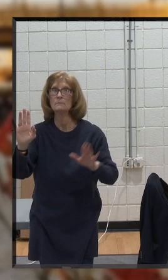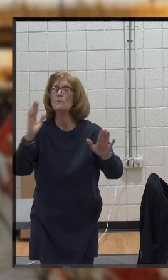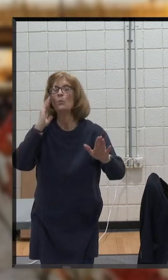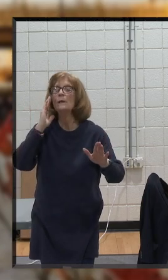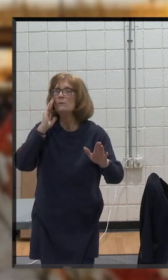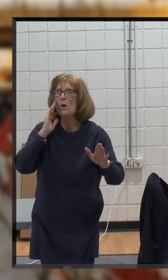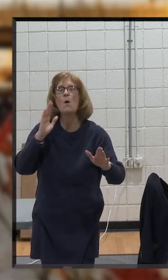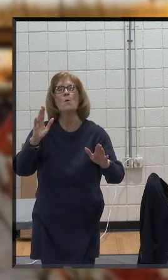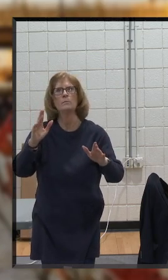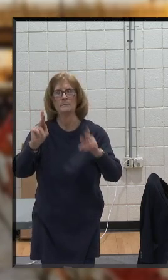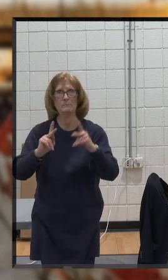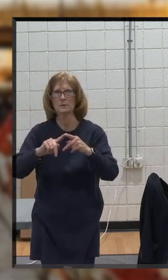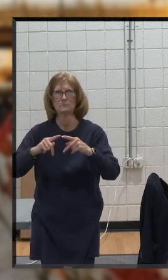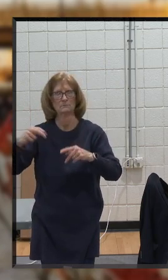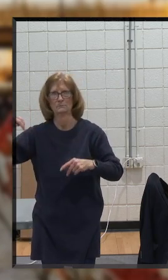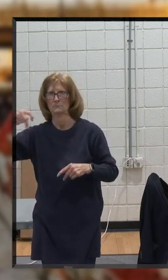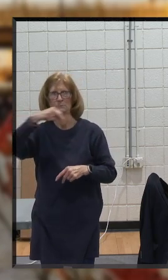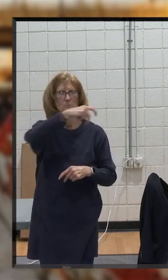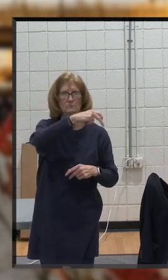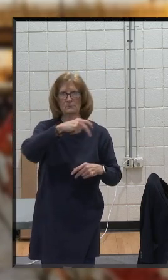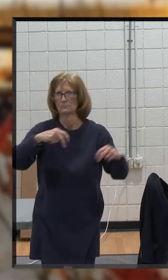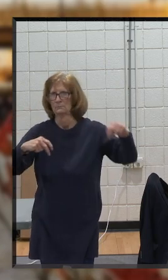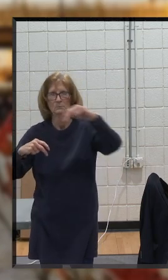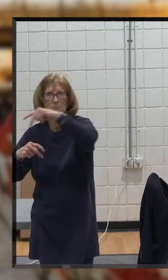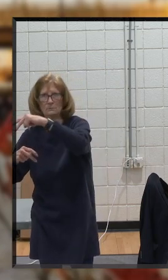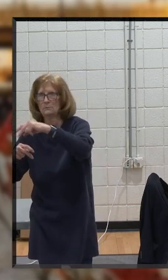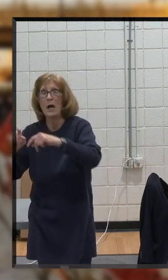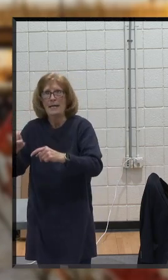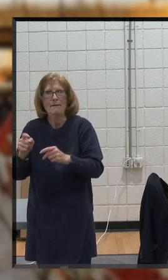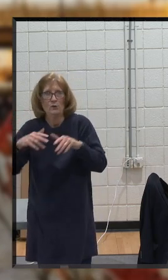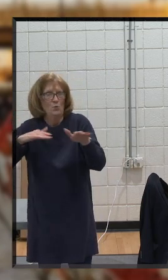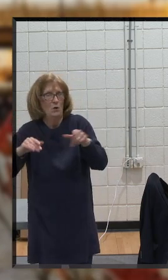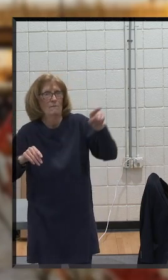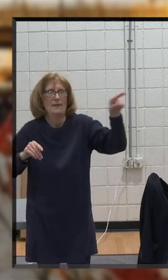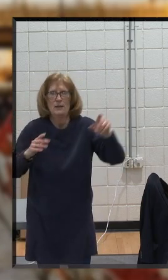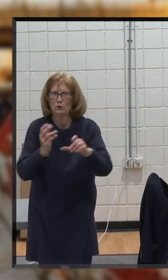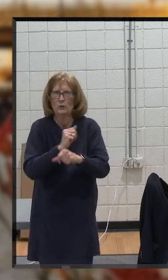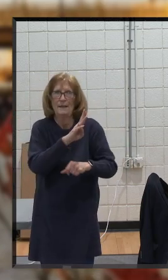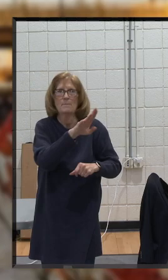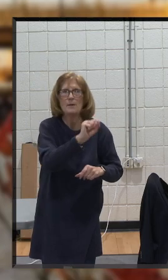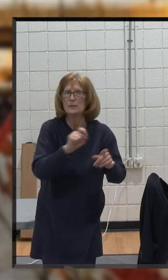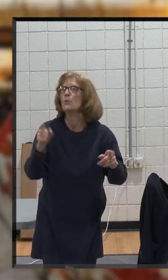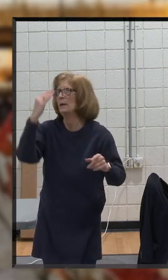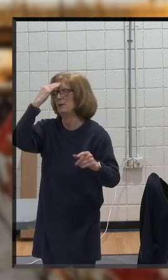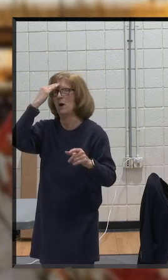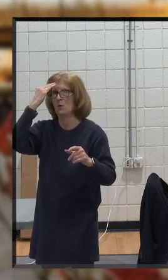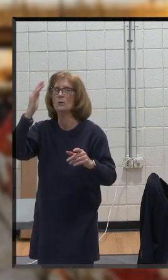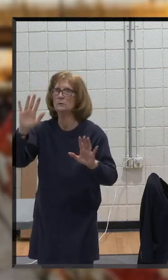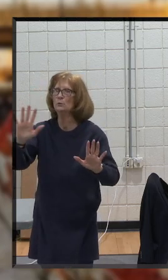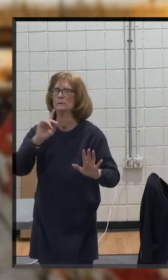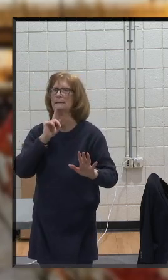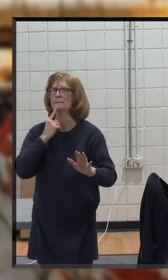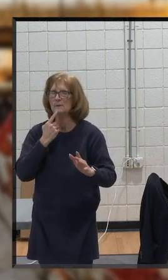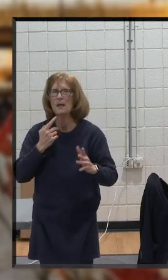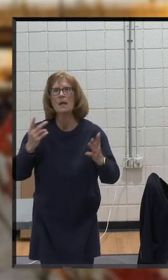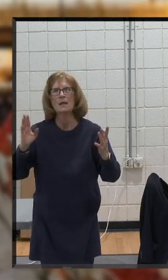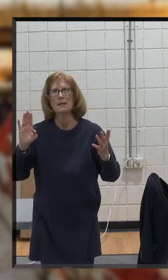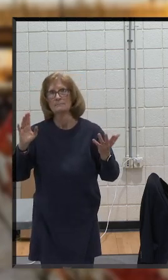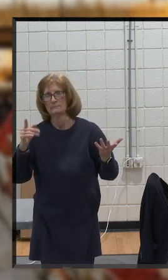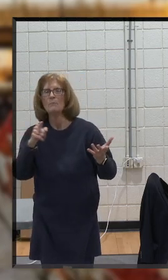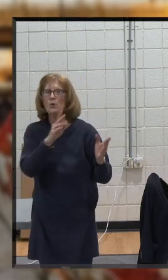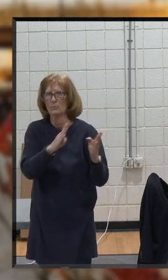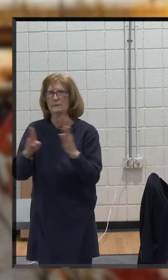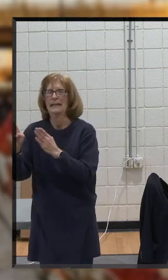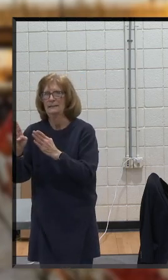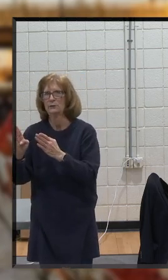is for pedestrians, for access to bus routes and things, especially on the western side of the bridge. And so we will plan